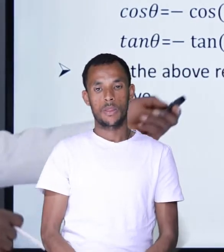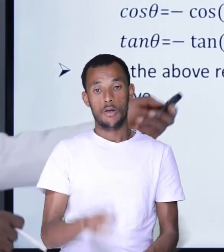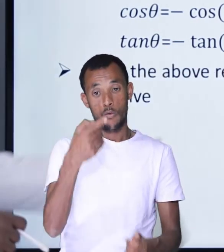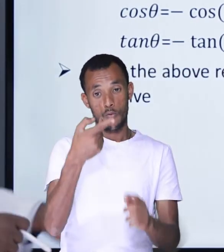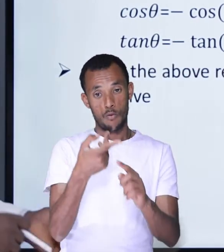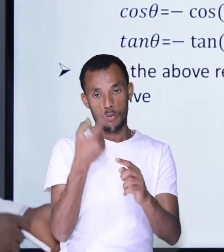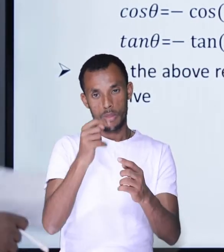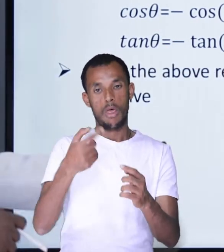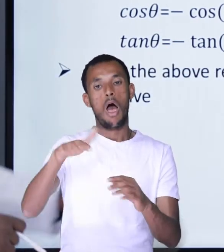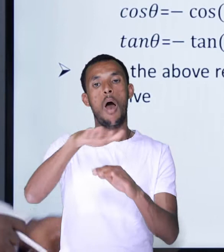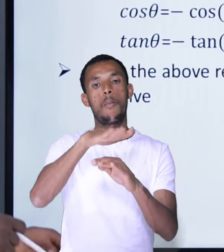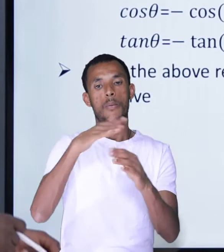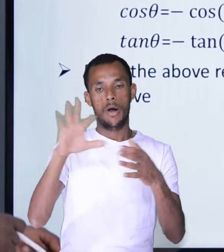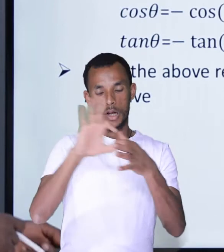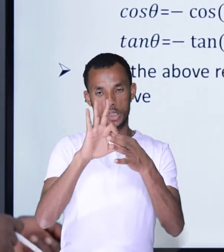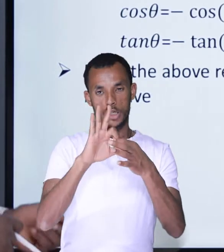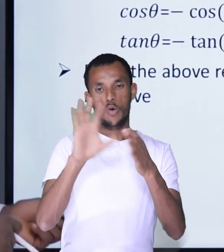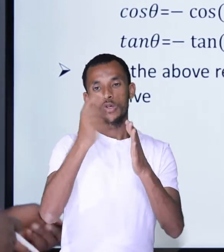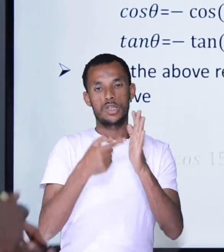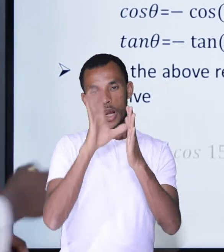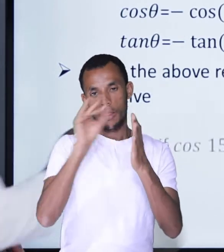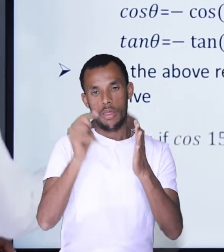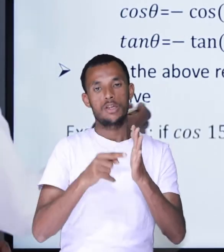From the above relation, cosine and tangent of an